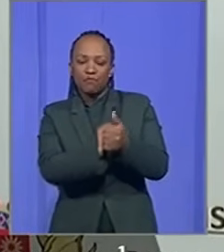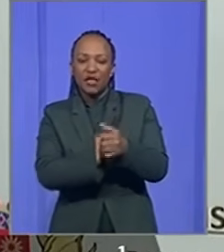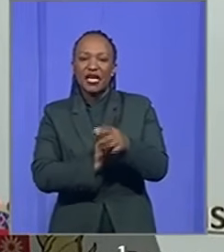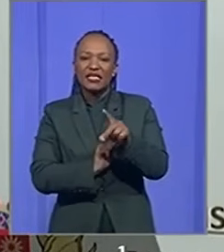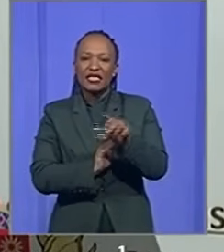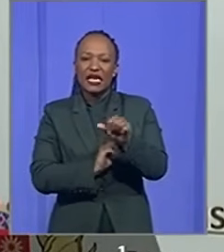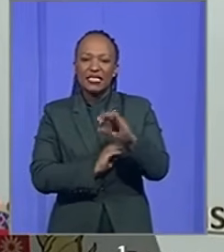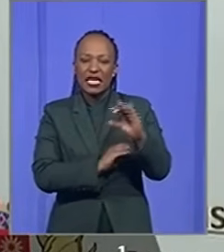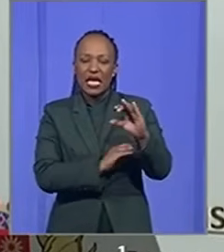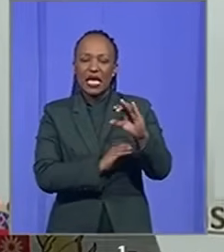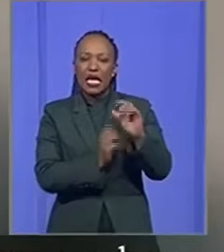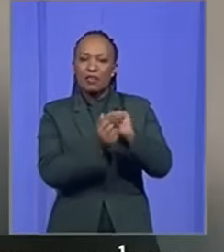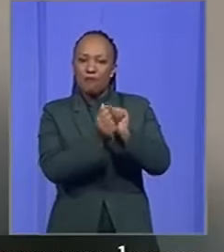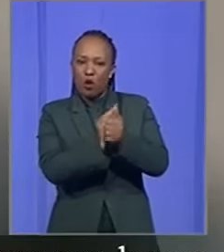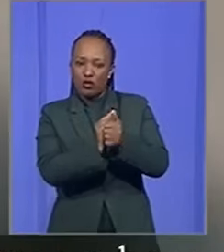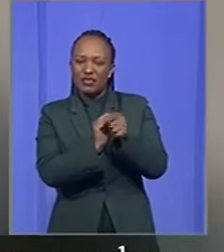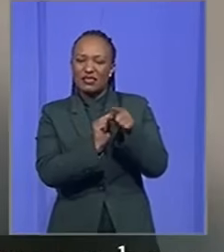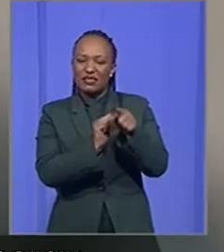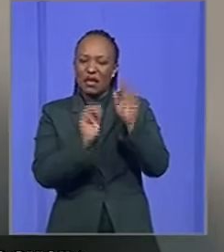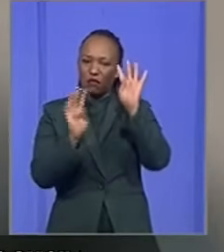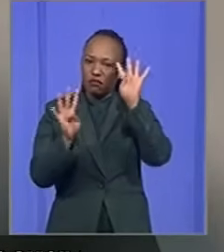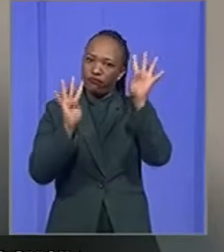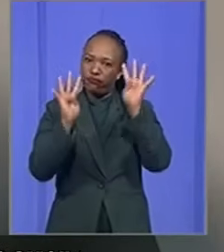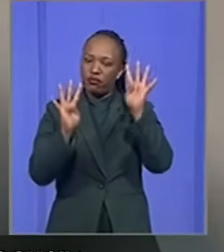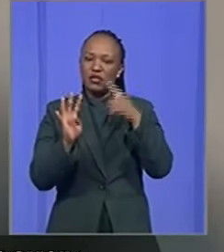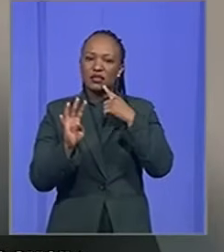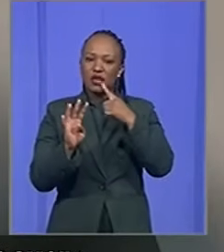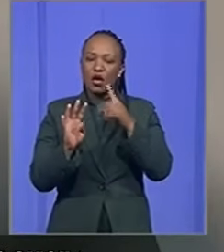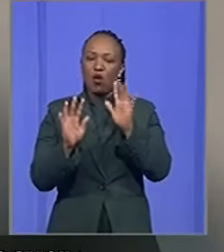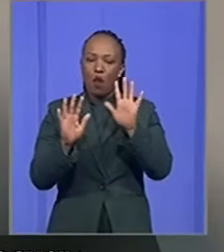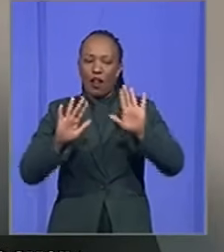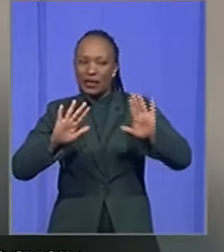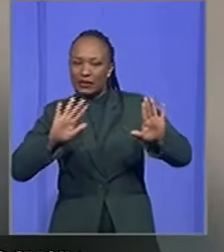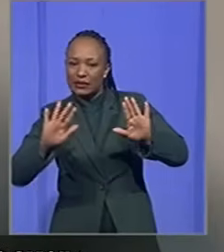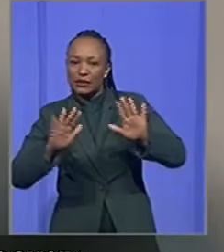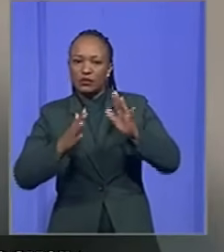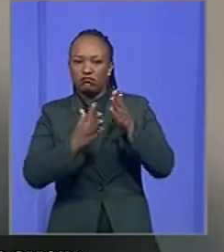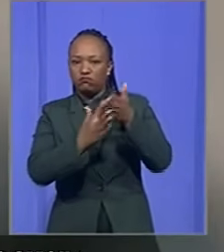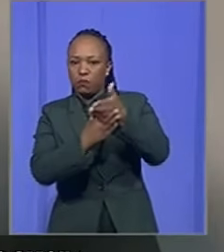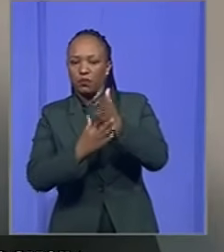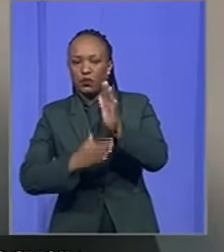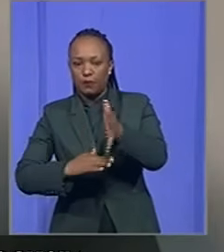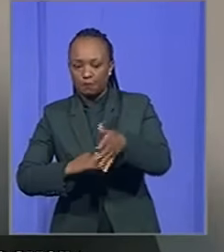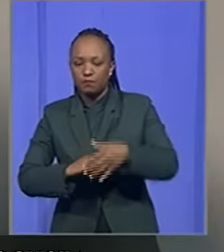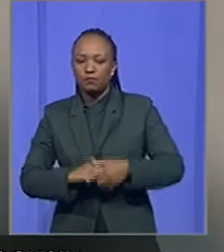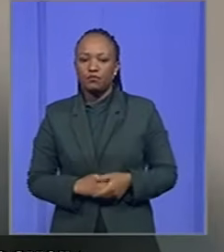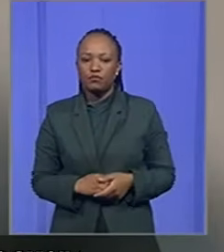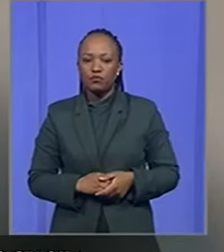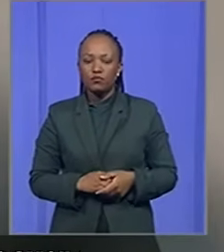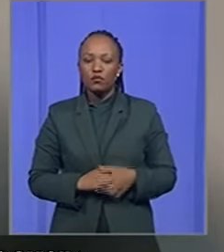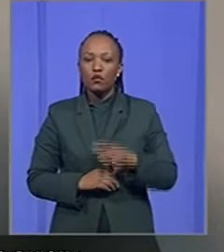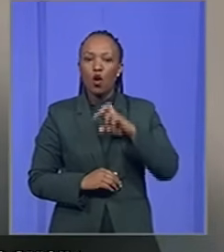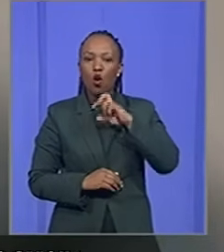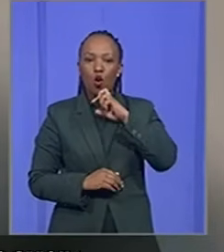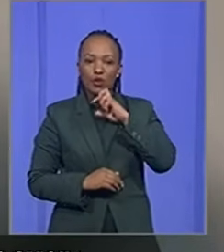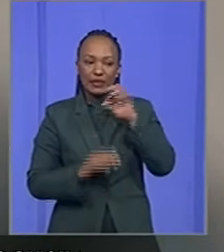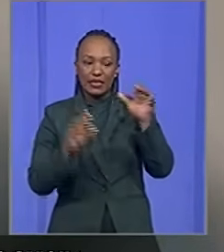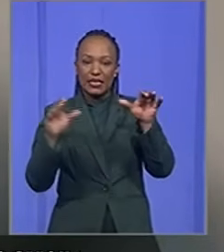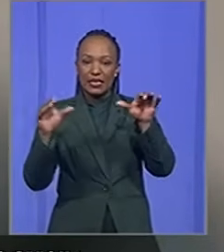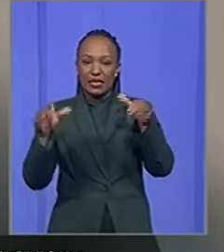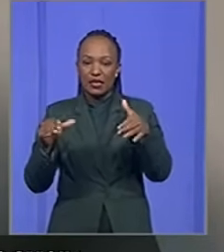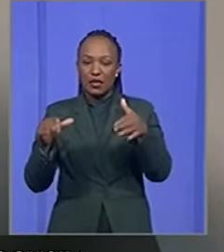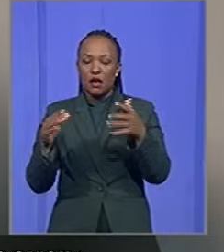le ikemiseditse ho namola. Mo kgatong ya go aga sešwa ga makgotla a segosi, lefapha le samagane le